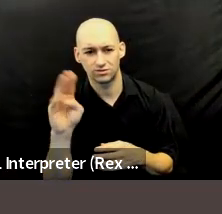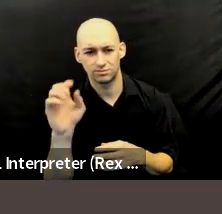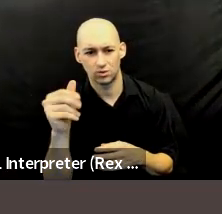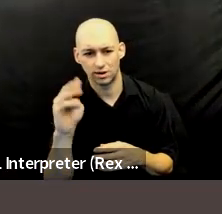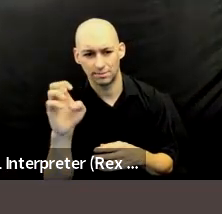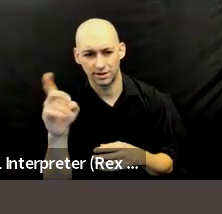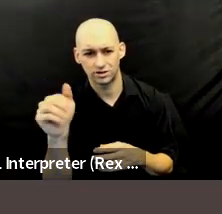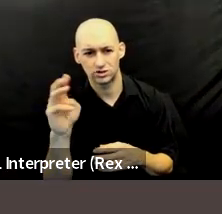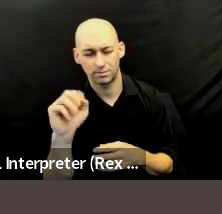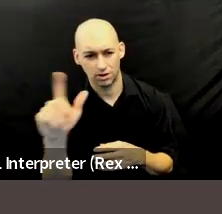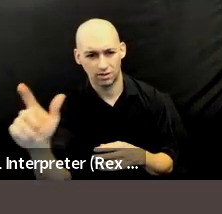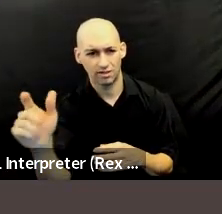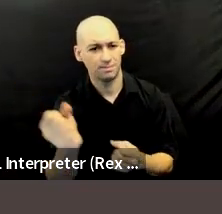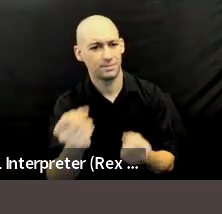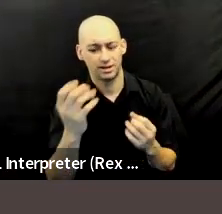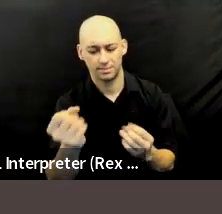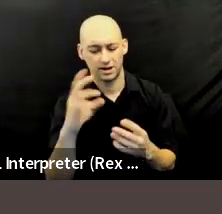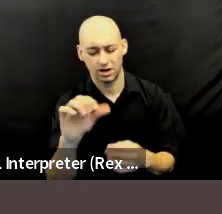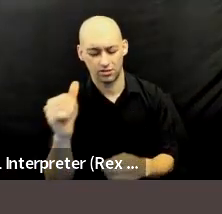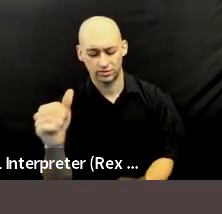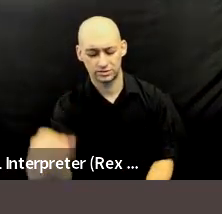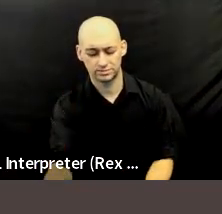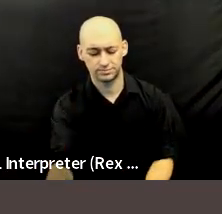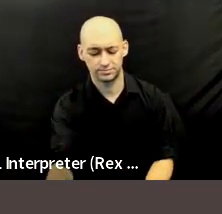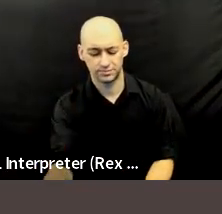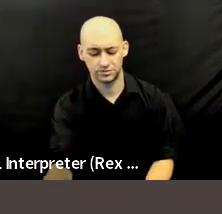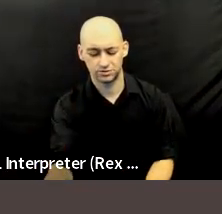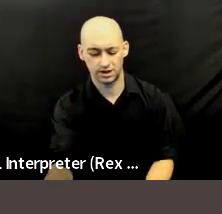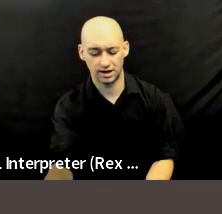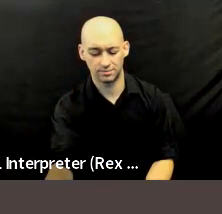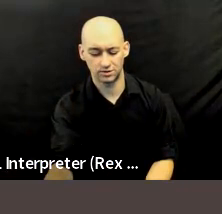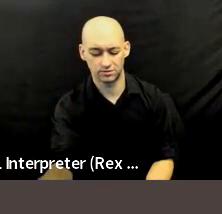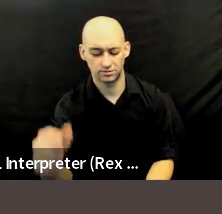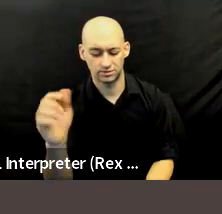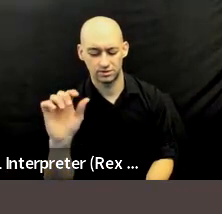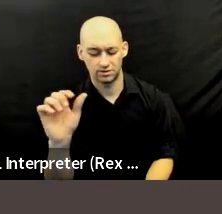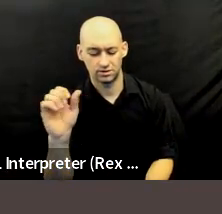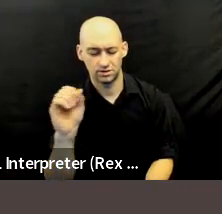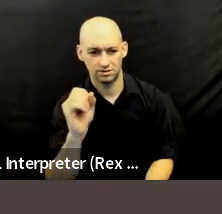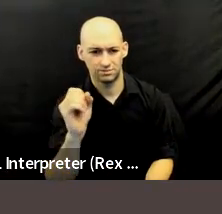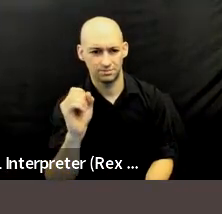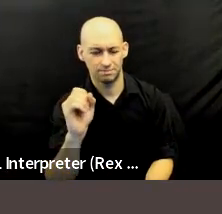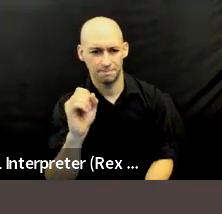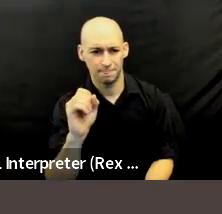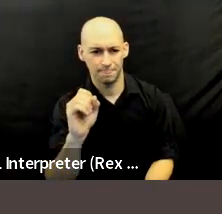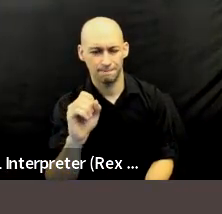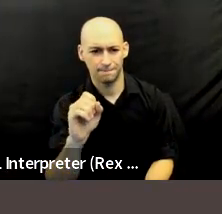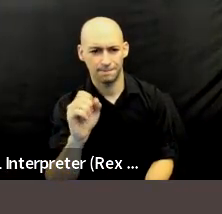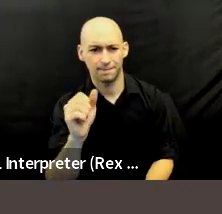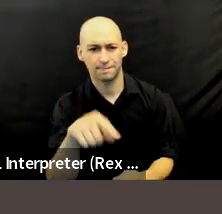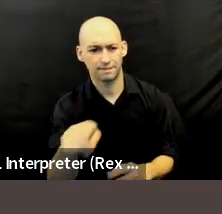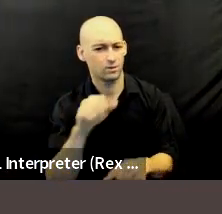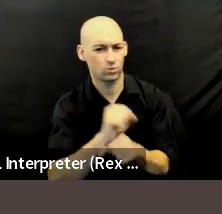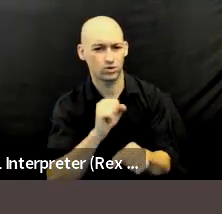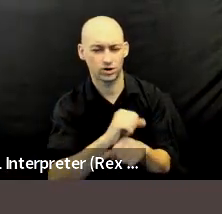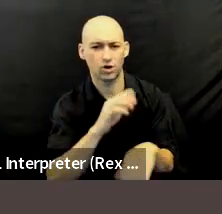And there are probably many, many others. But these are the individuals that are out there working. Again, all the people, the boots on the